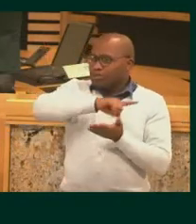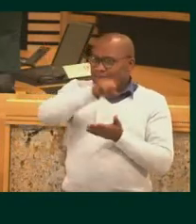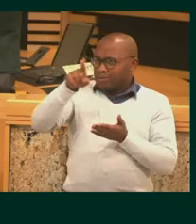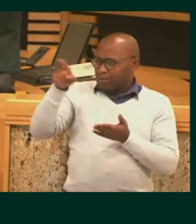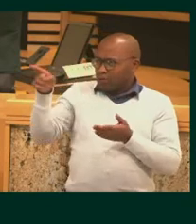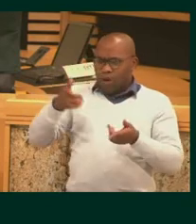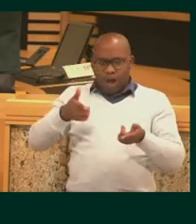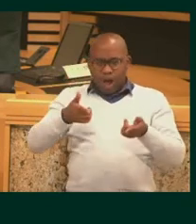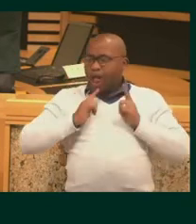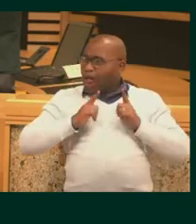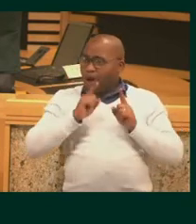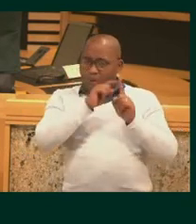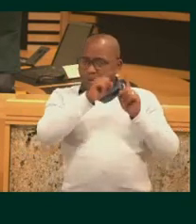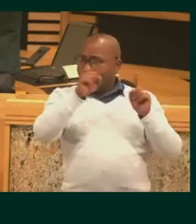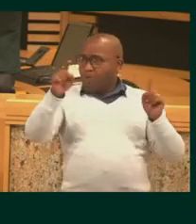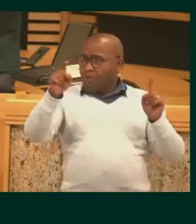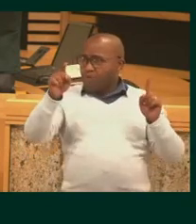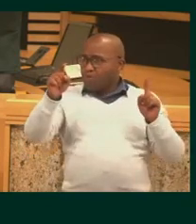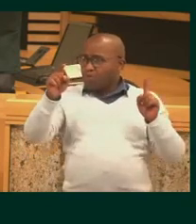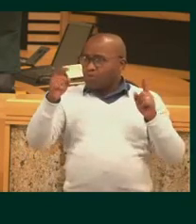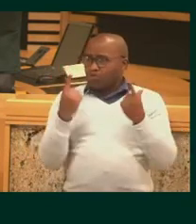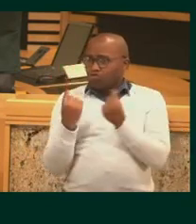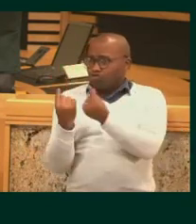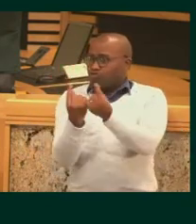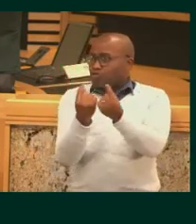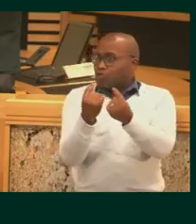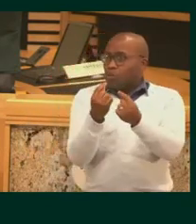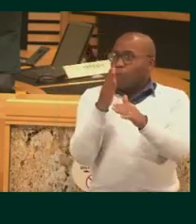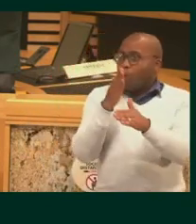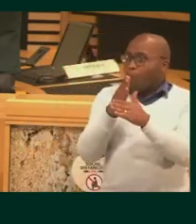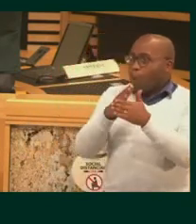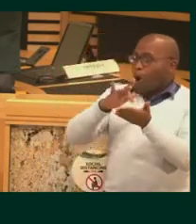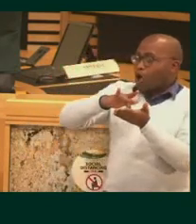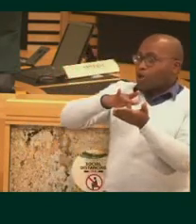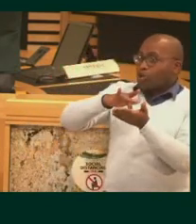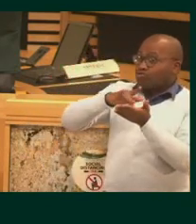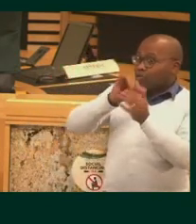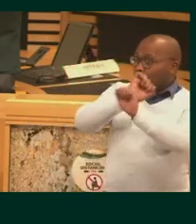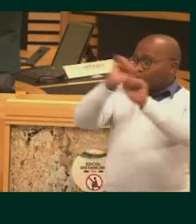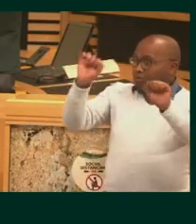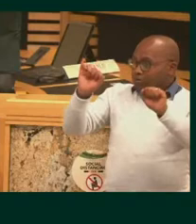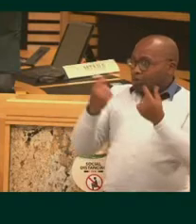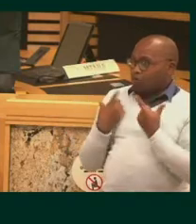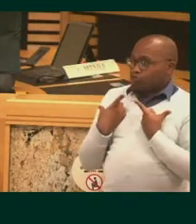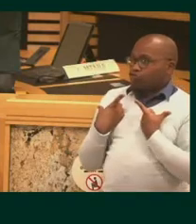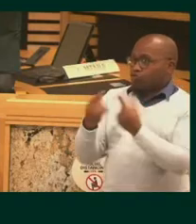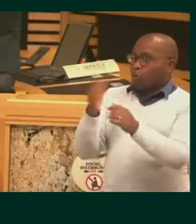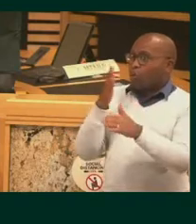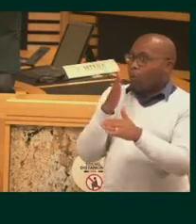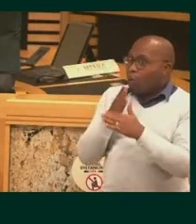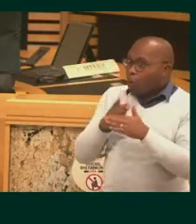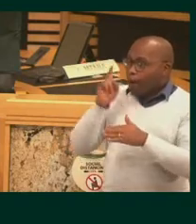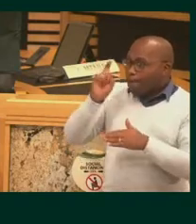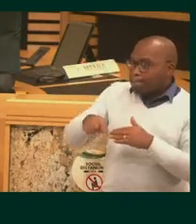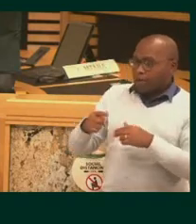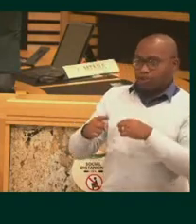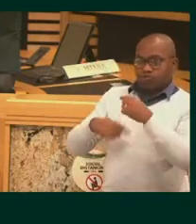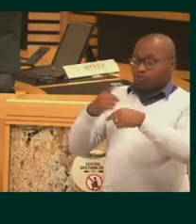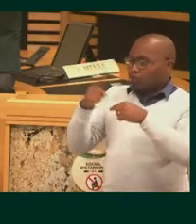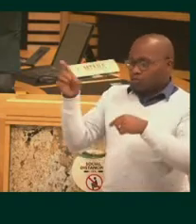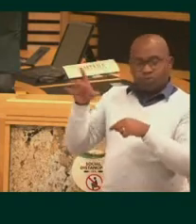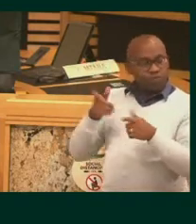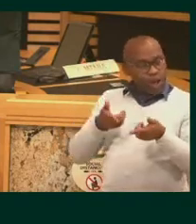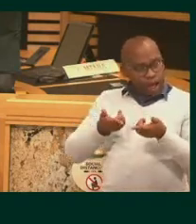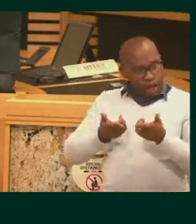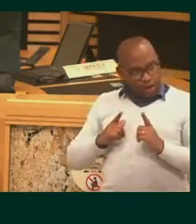continue uh um playing a role in in those positions um or whilst you know this their disciplinary processes